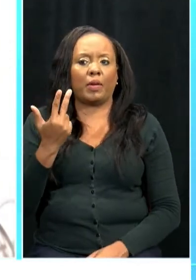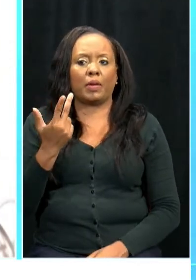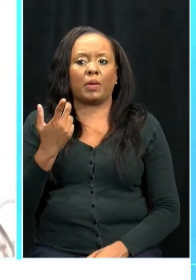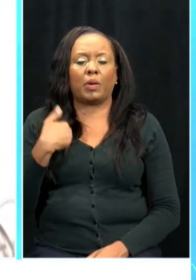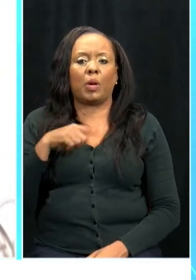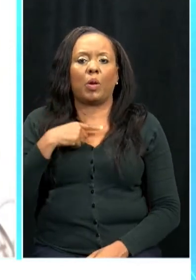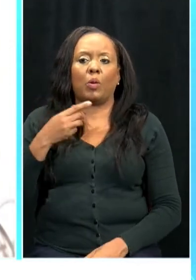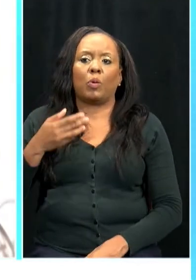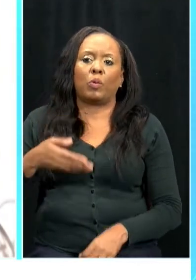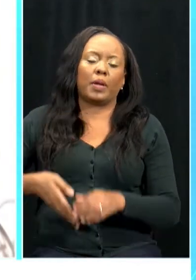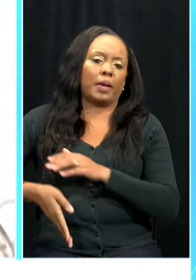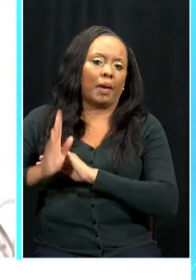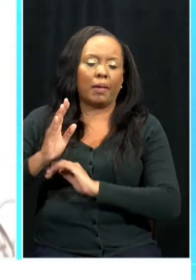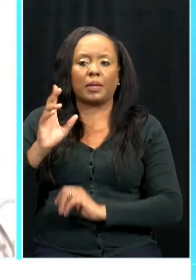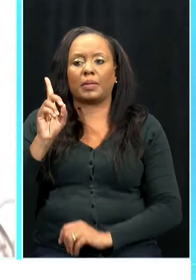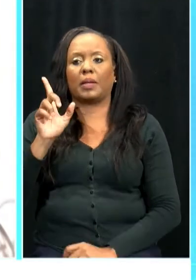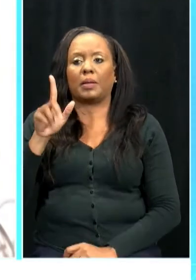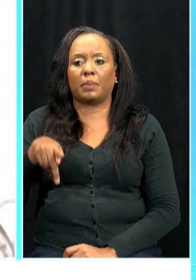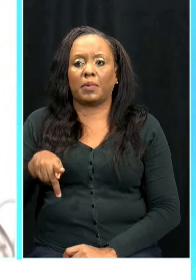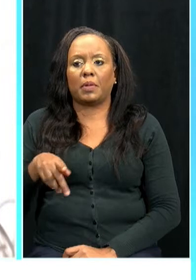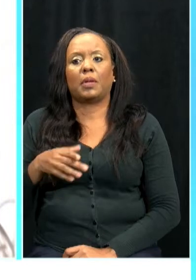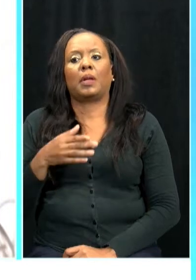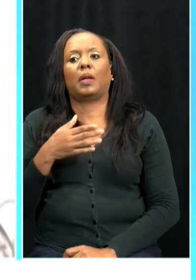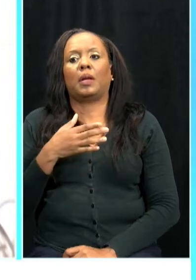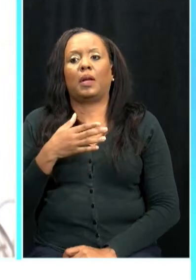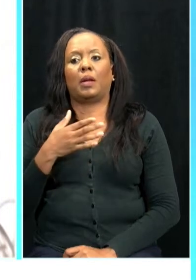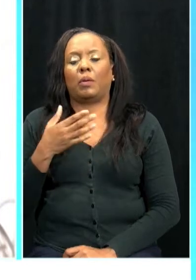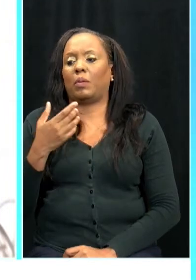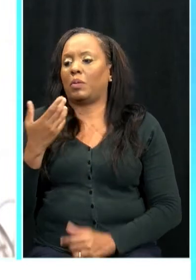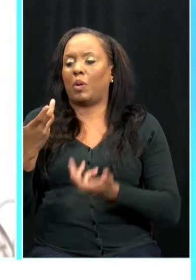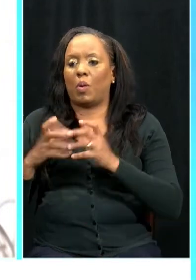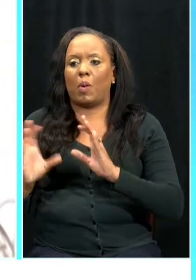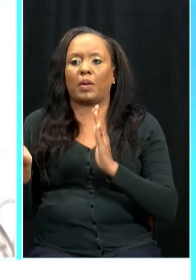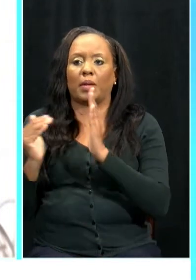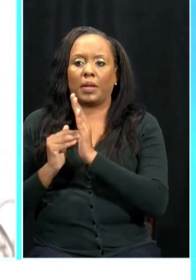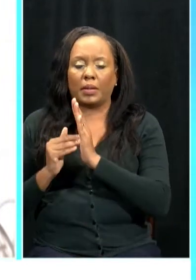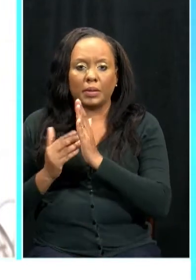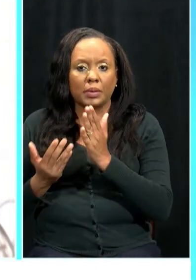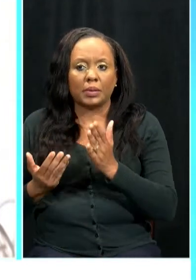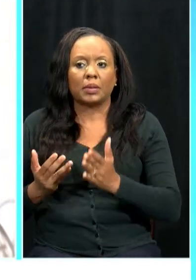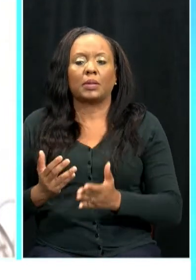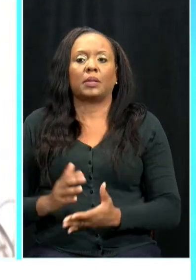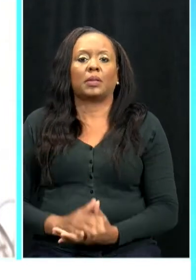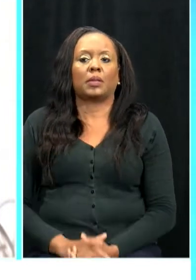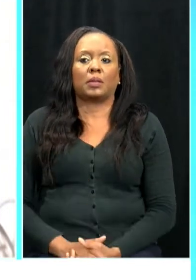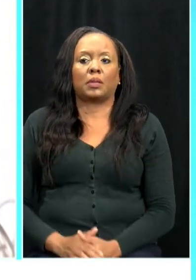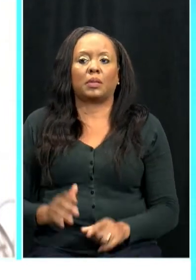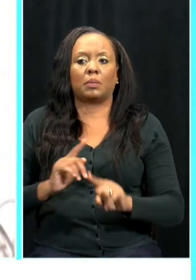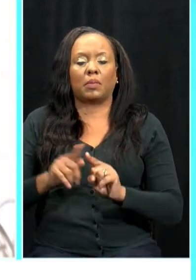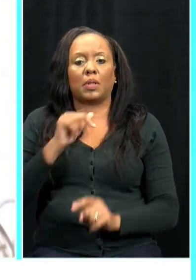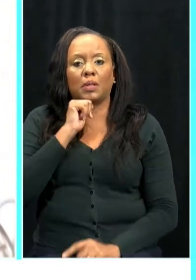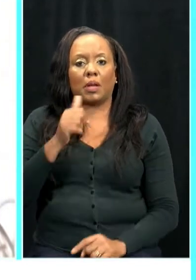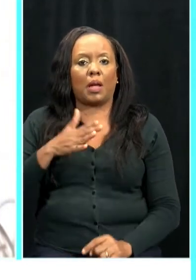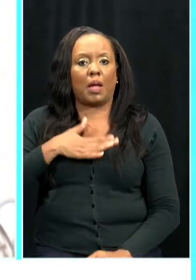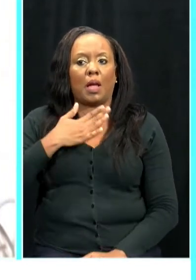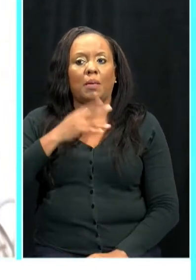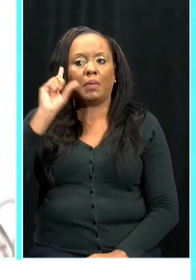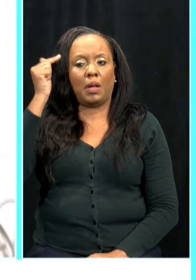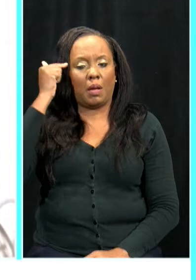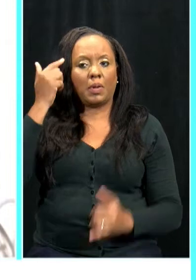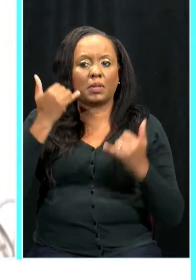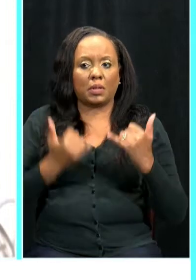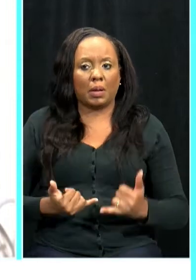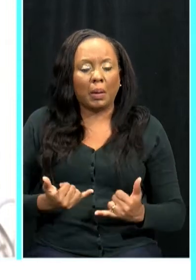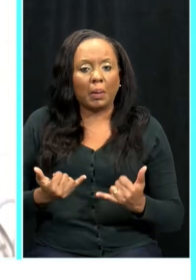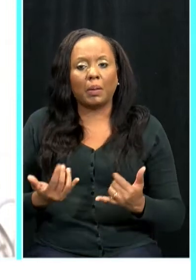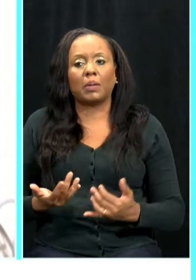Democratic Labour Party, and we don't want them back, but we are not happy with the government that we put in. So